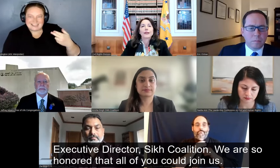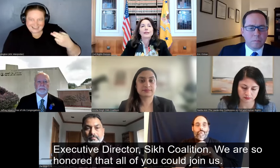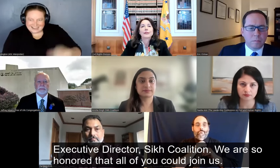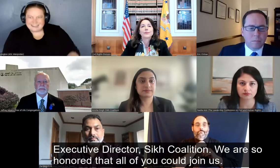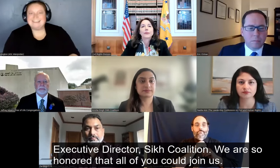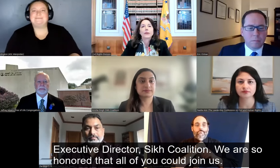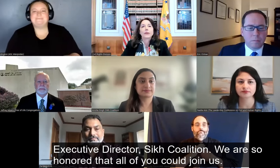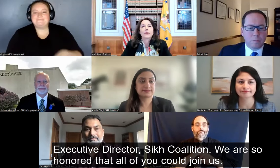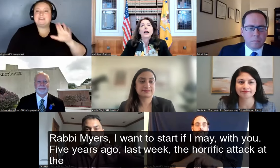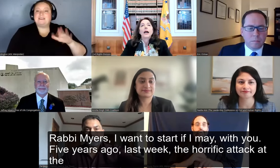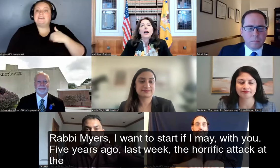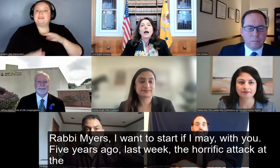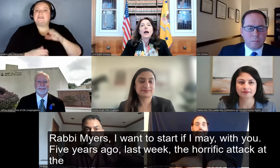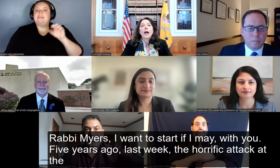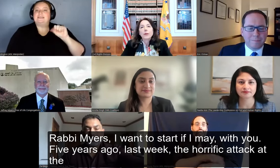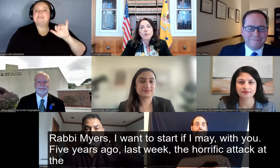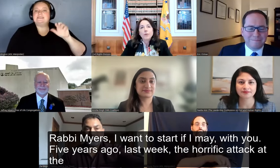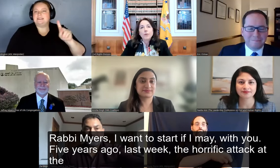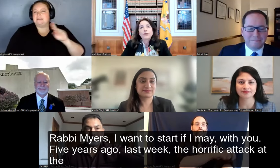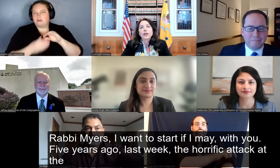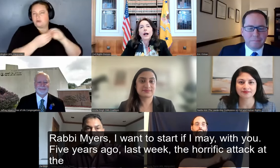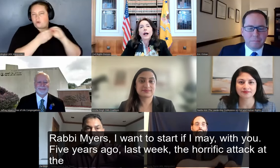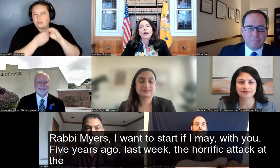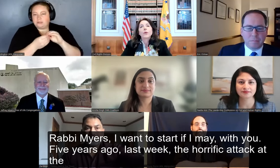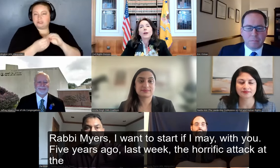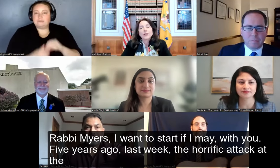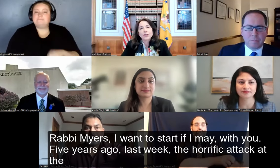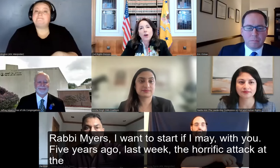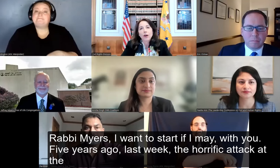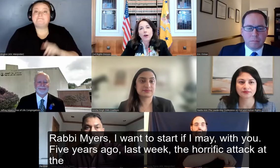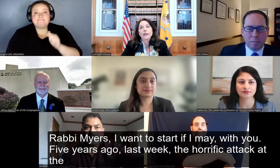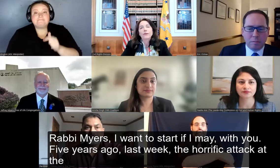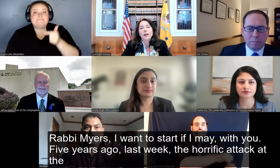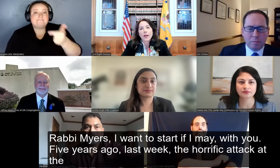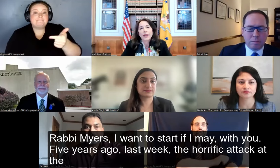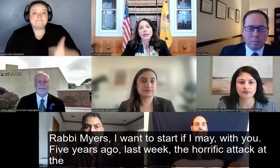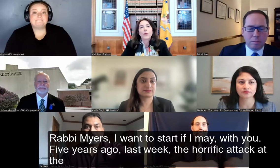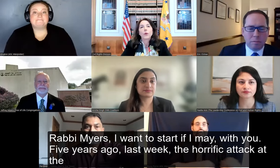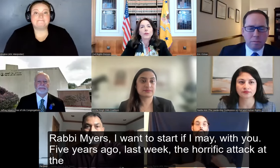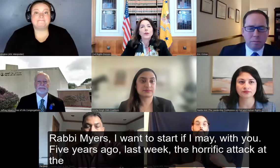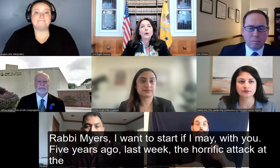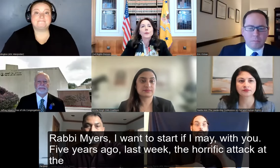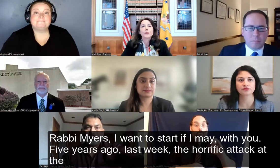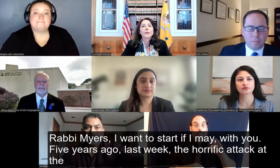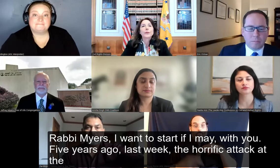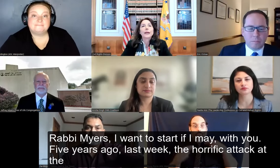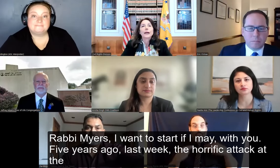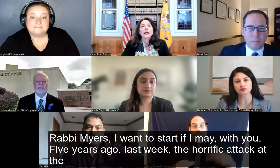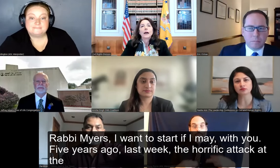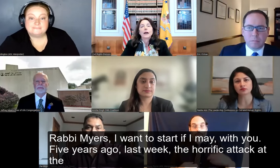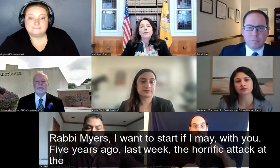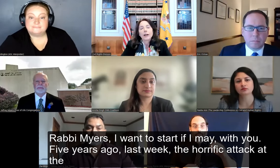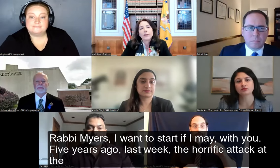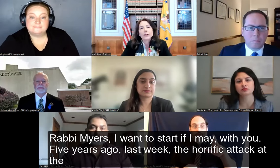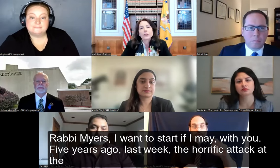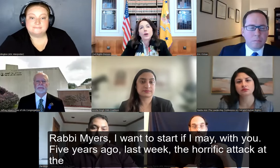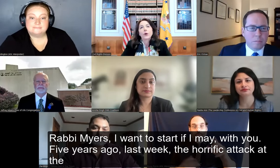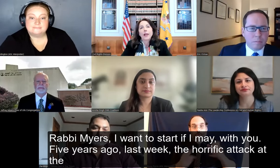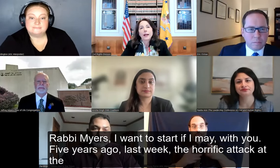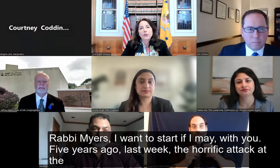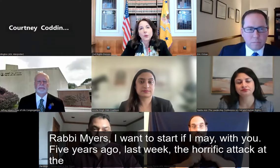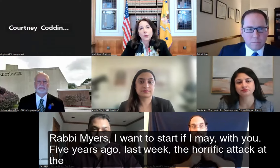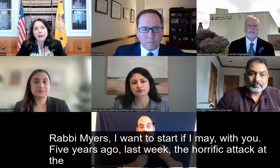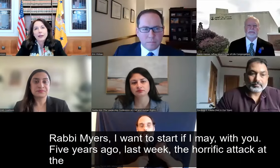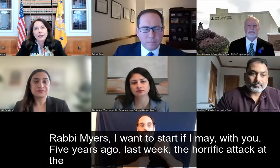could join us. Rabbi Myers, I want to start, if I may, with you. 5 years